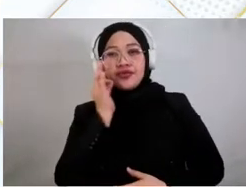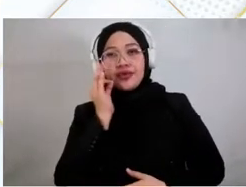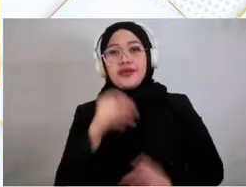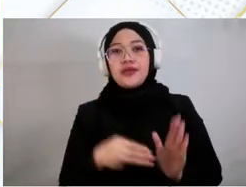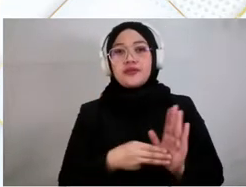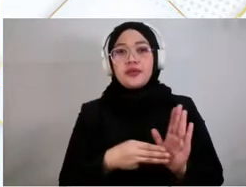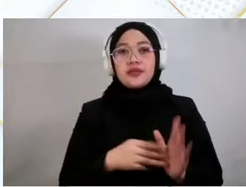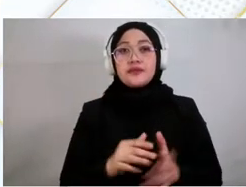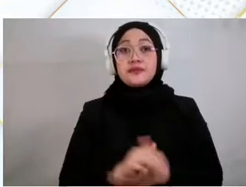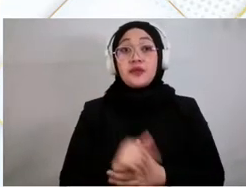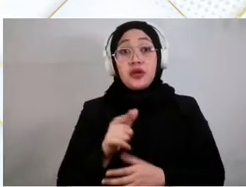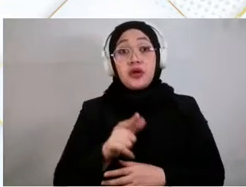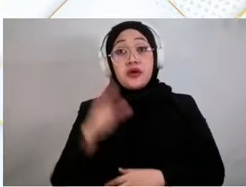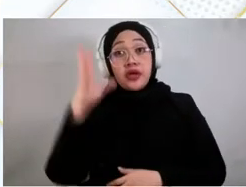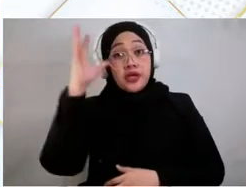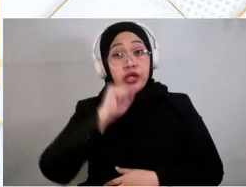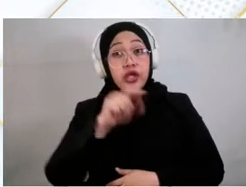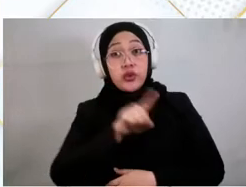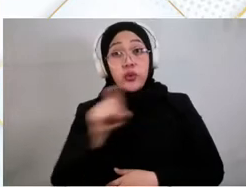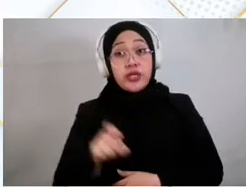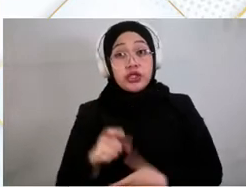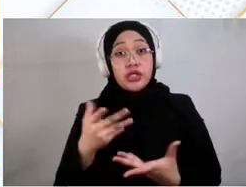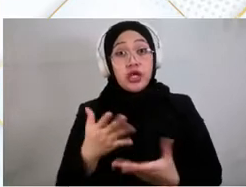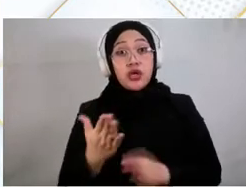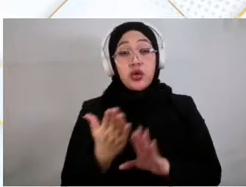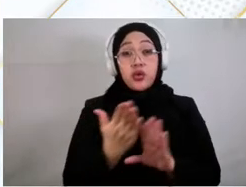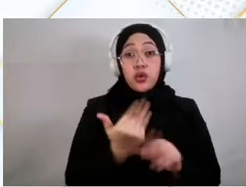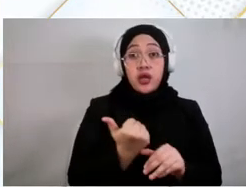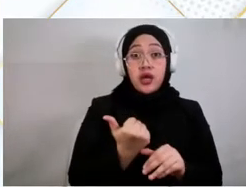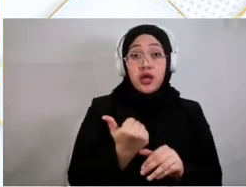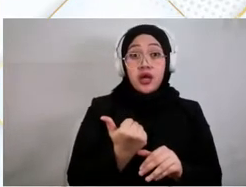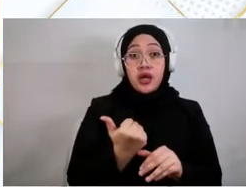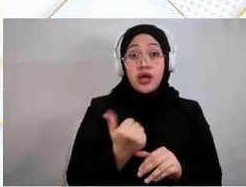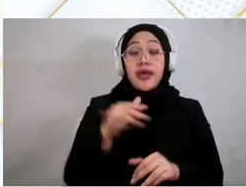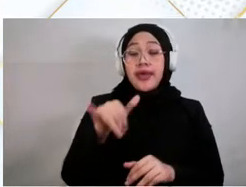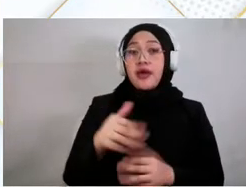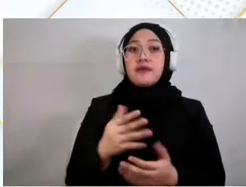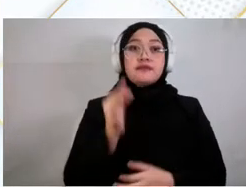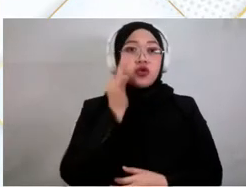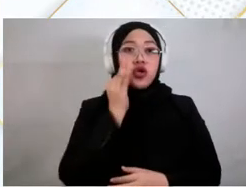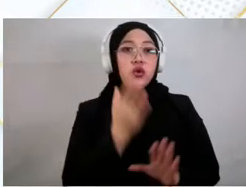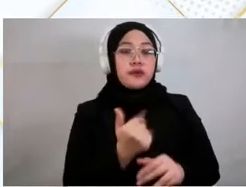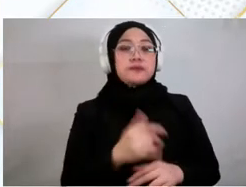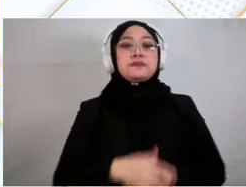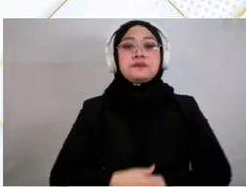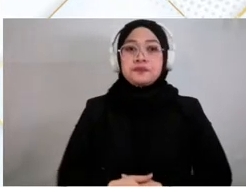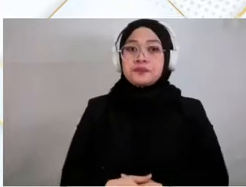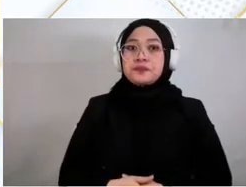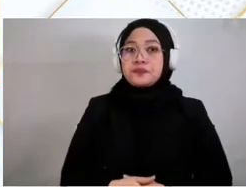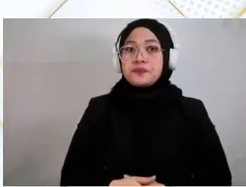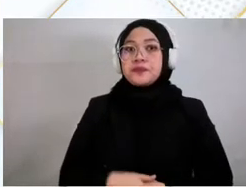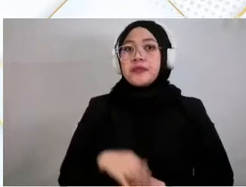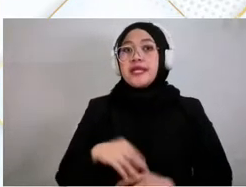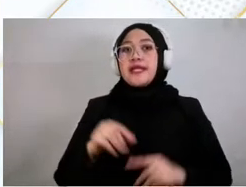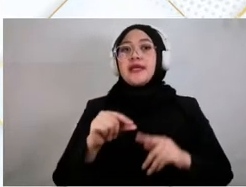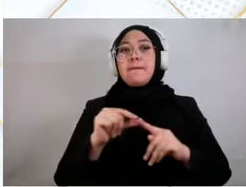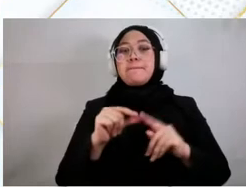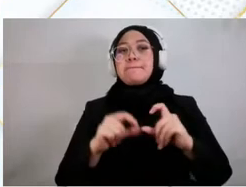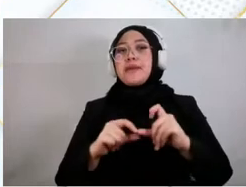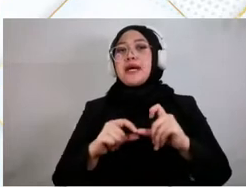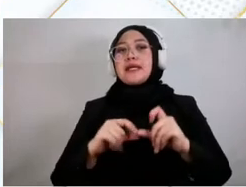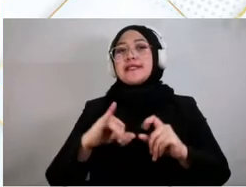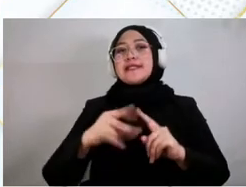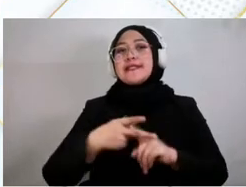So did you get the question, or I could repeat it for you? Yeah, thanks. Okay, so the Pacific is undoubtedly one of the